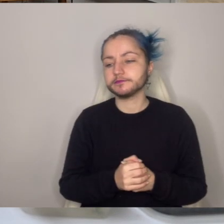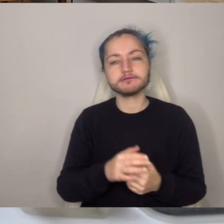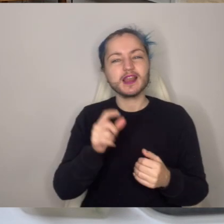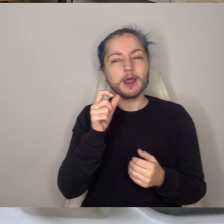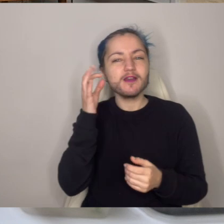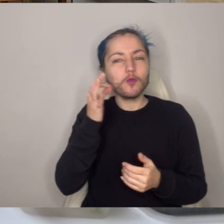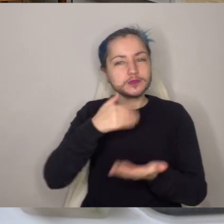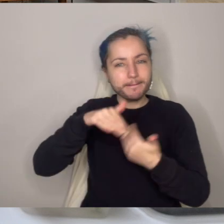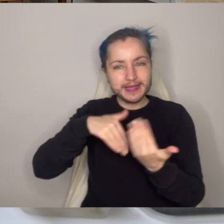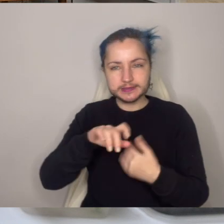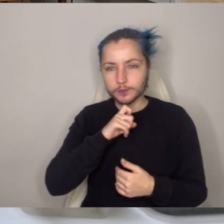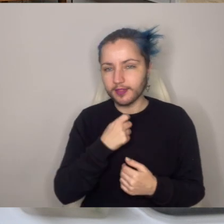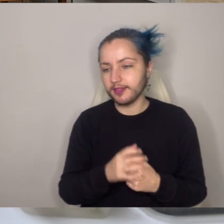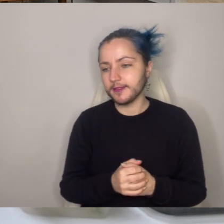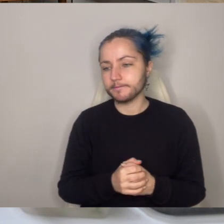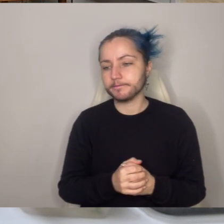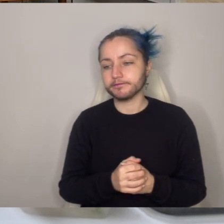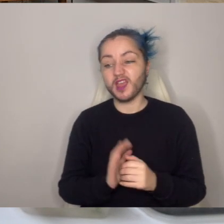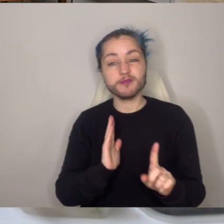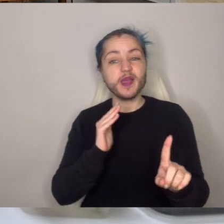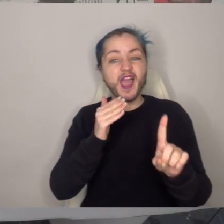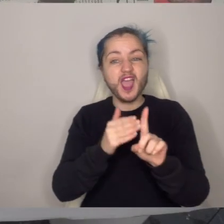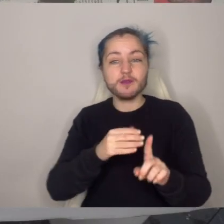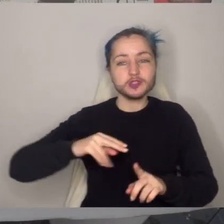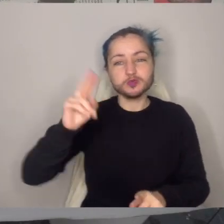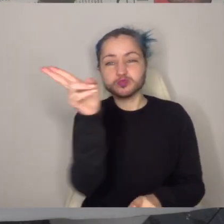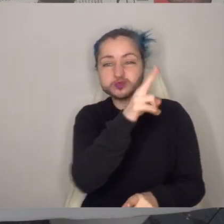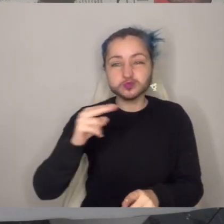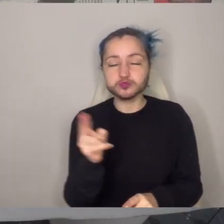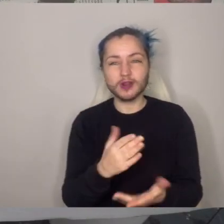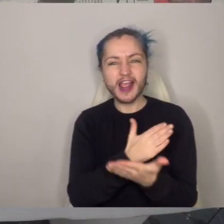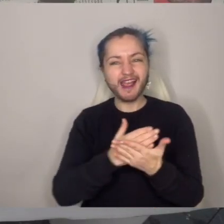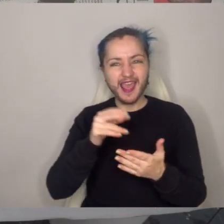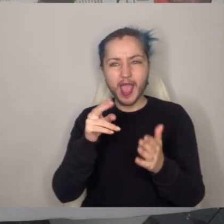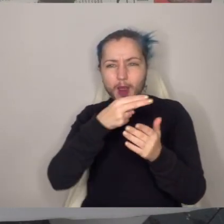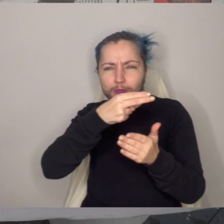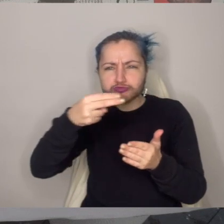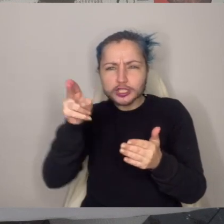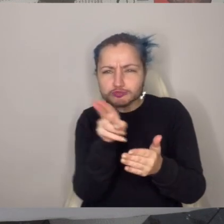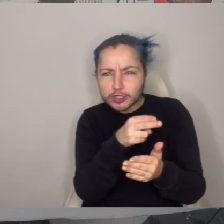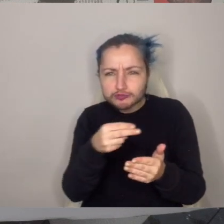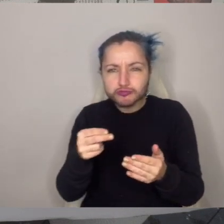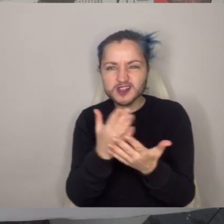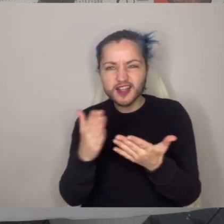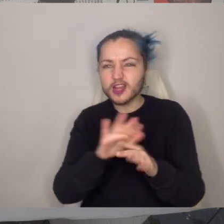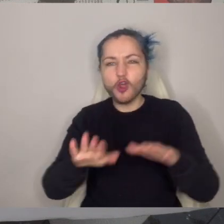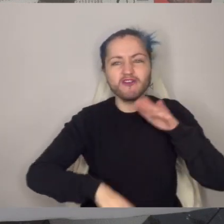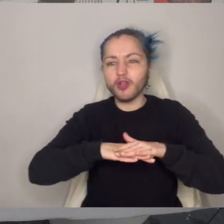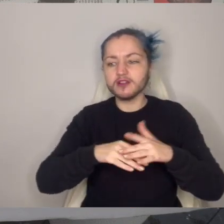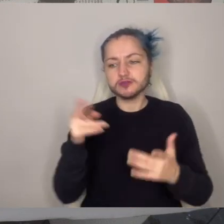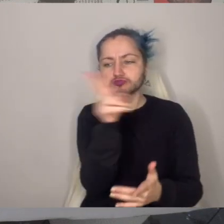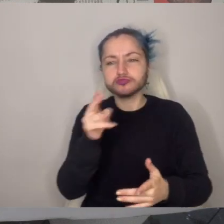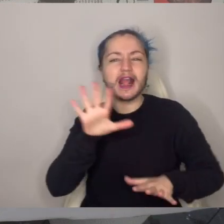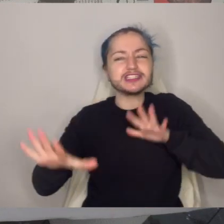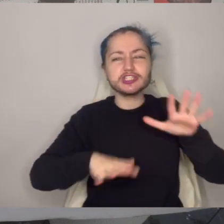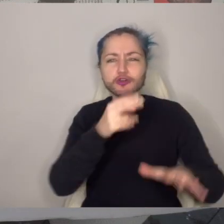going to mix it with a little bit of water, and I want to make a really brushy mark across this piece of plastic, something